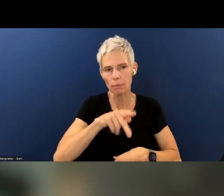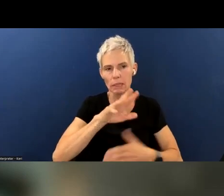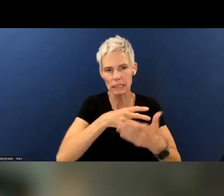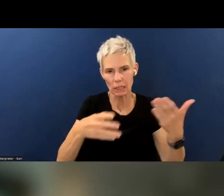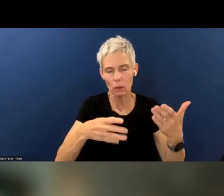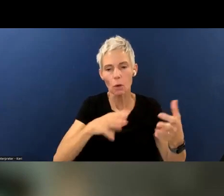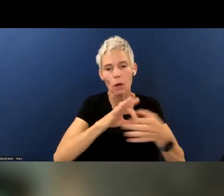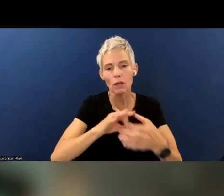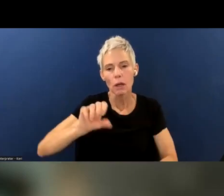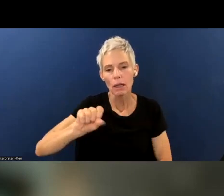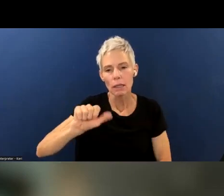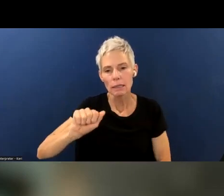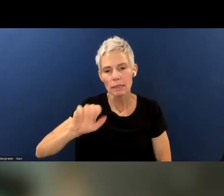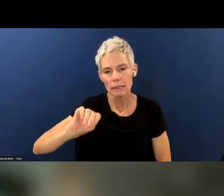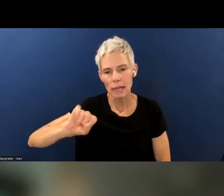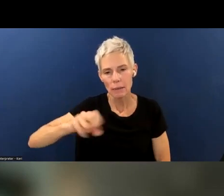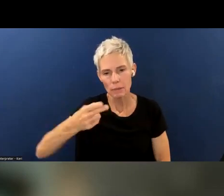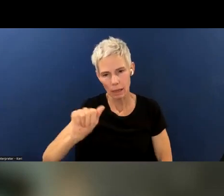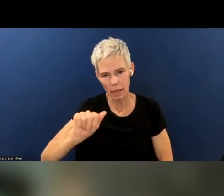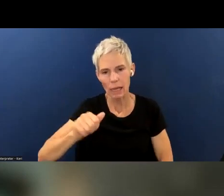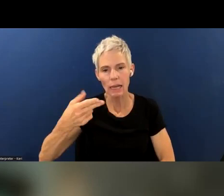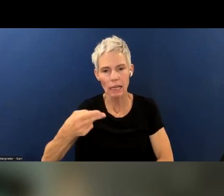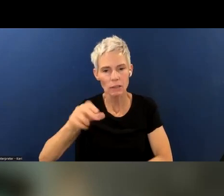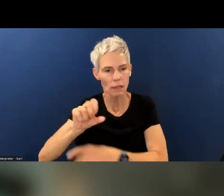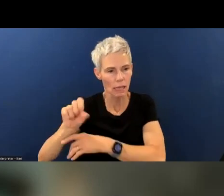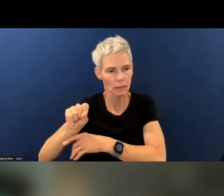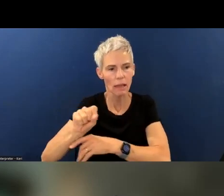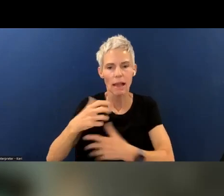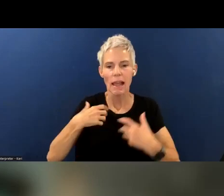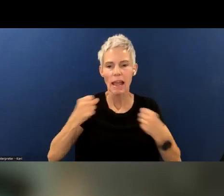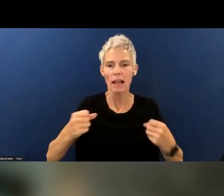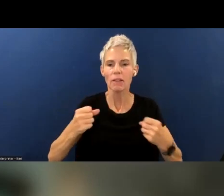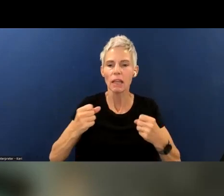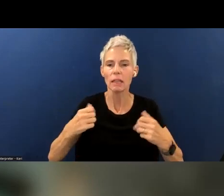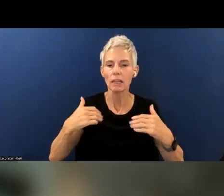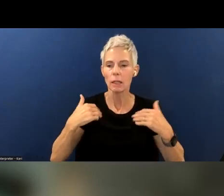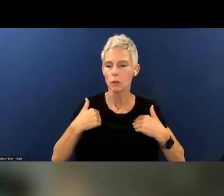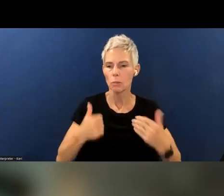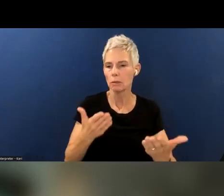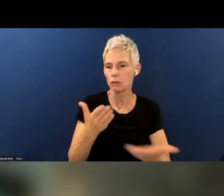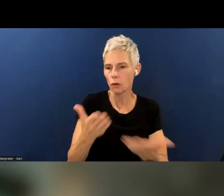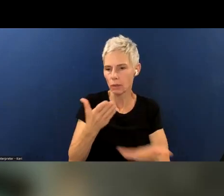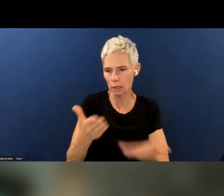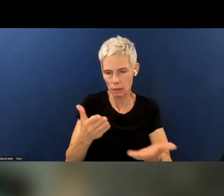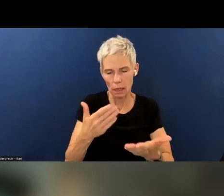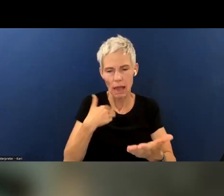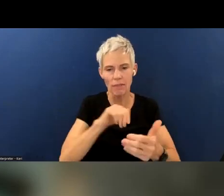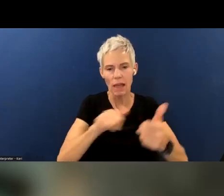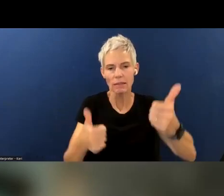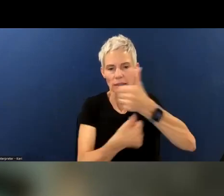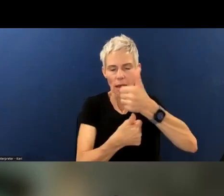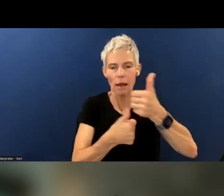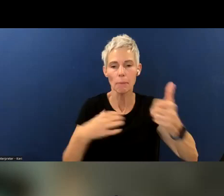HHS, that is the Labor, Health and Human Services and Education's subcommittee. They plan to do their subcommittee markup